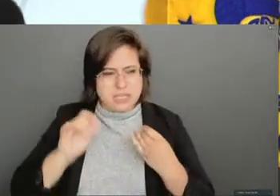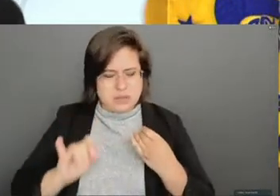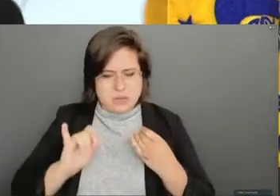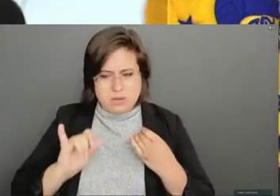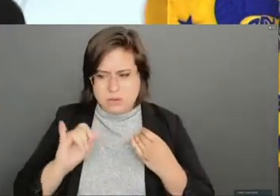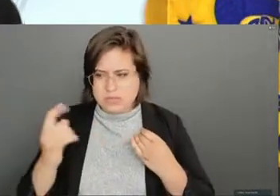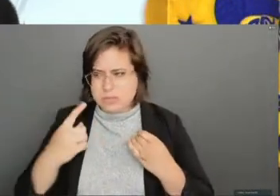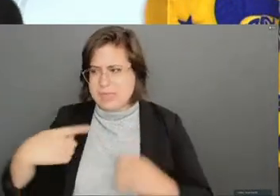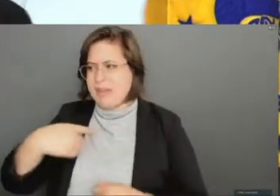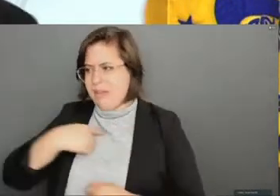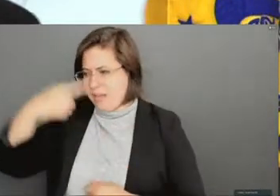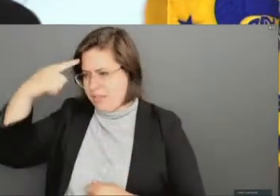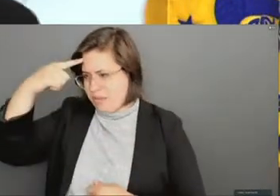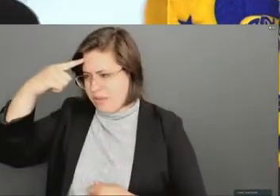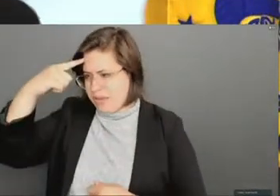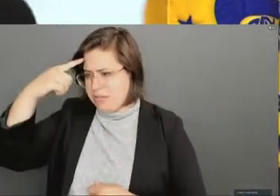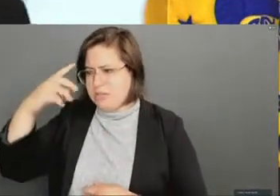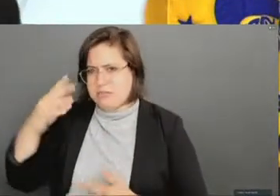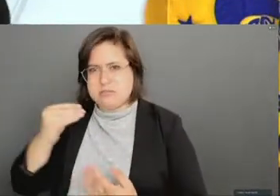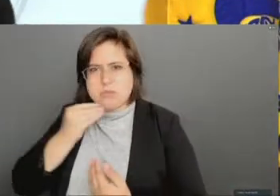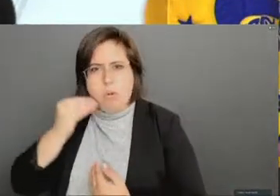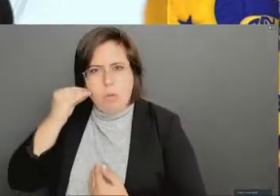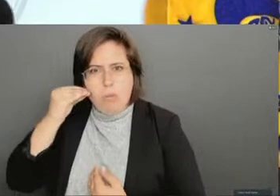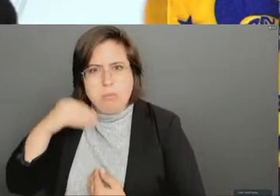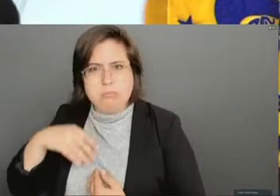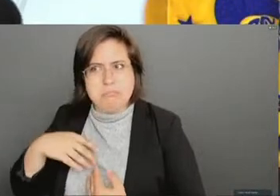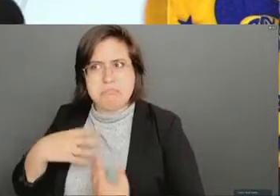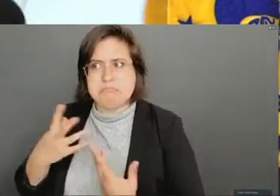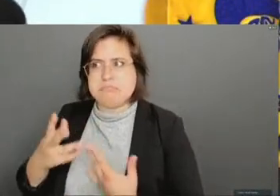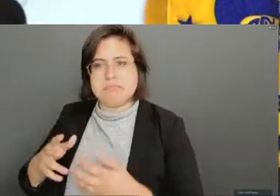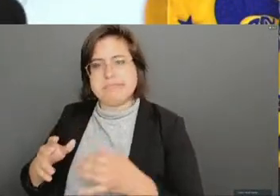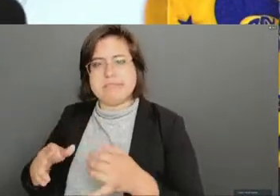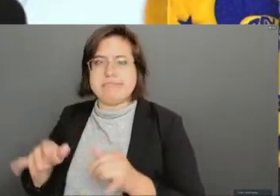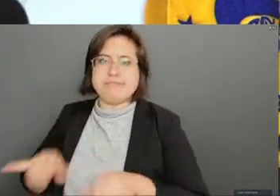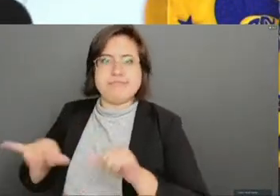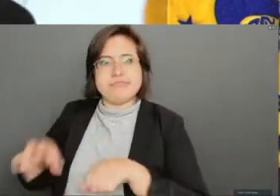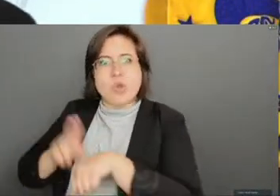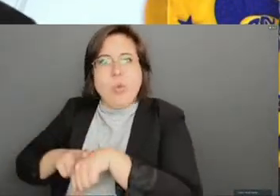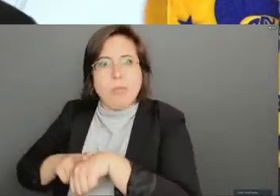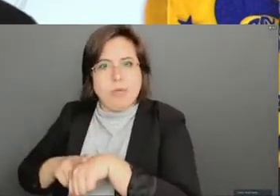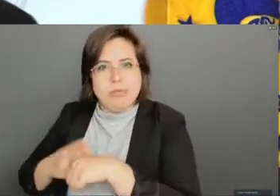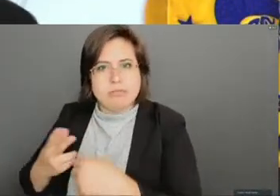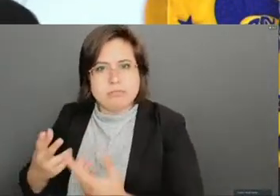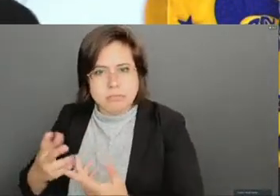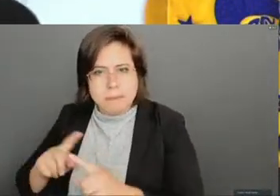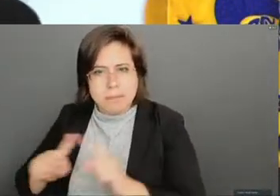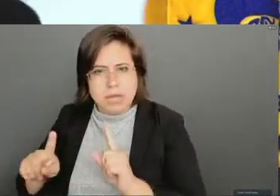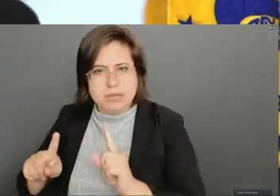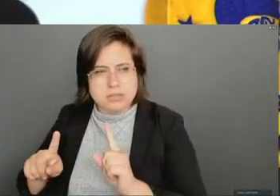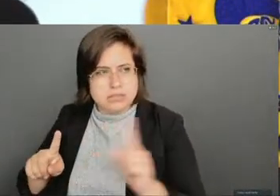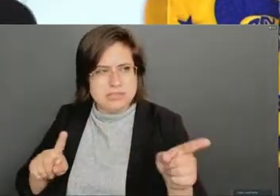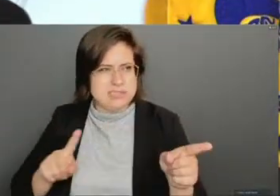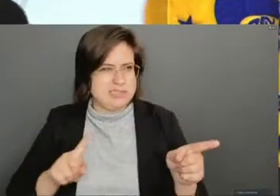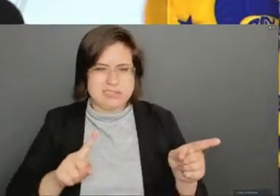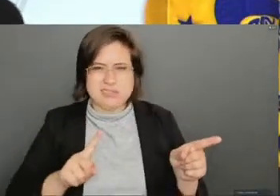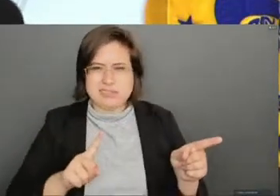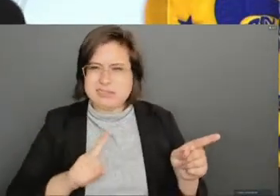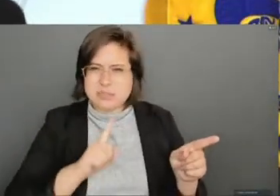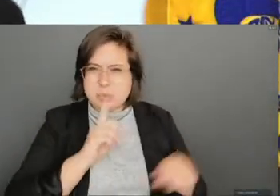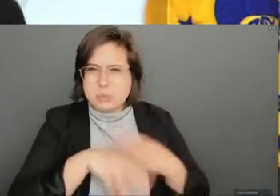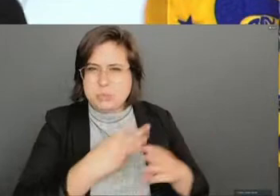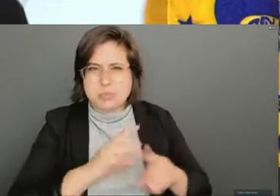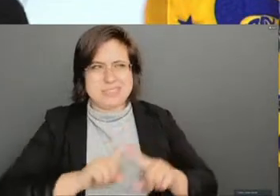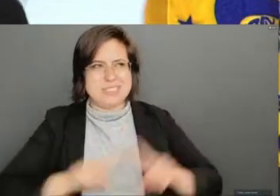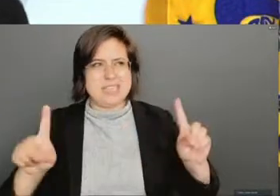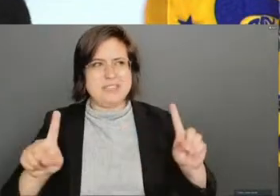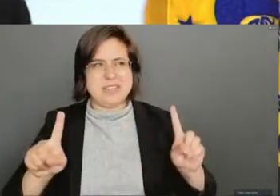thought, we had at home, which was just, commonplace. But I guess, we're really different in some ways. And that was fairly